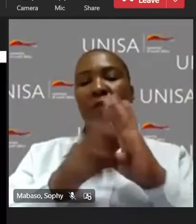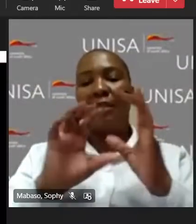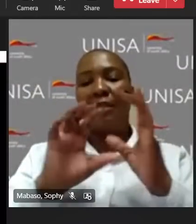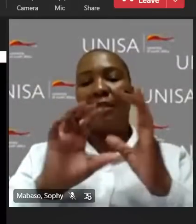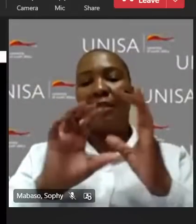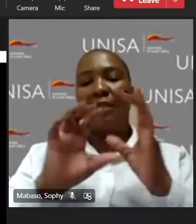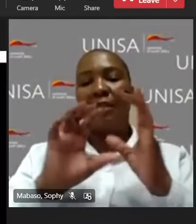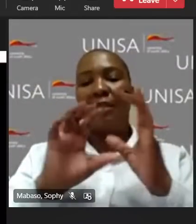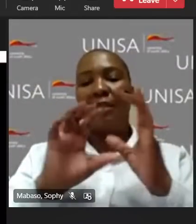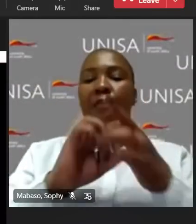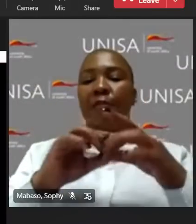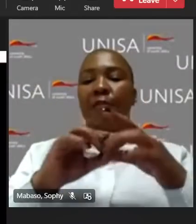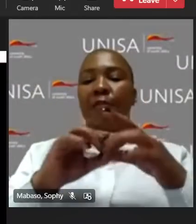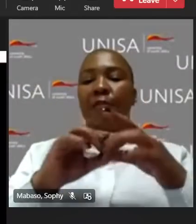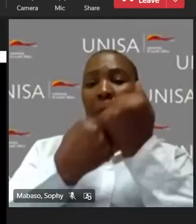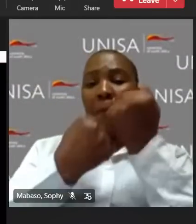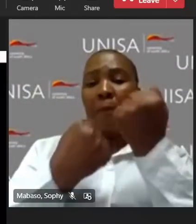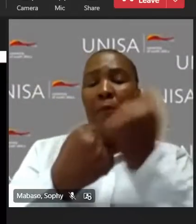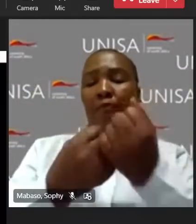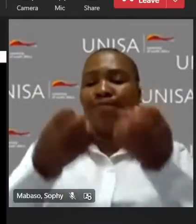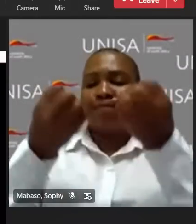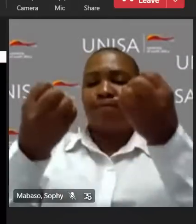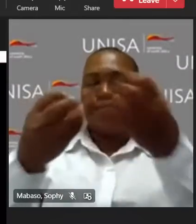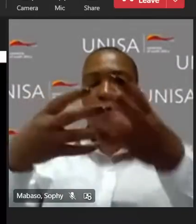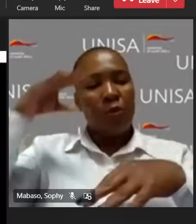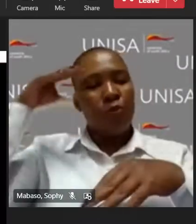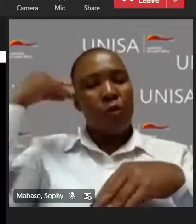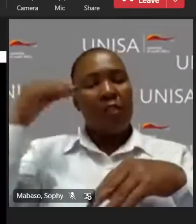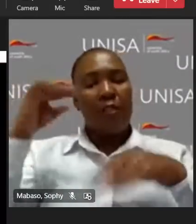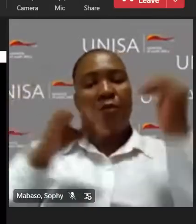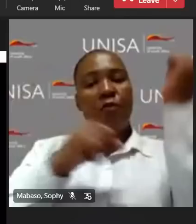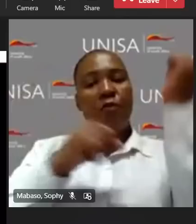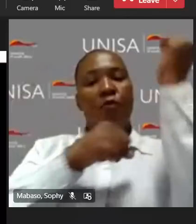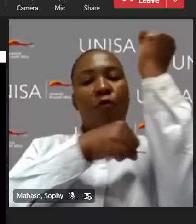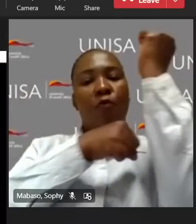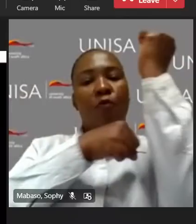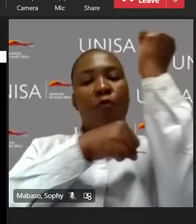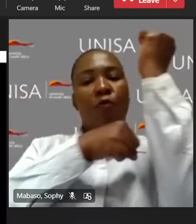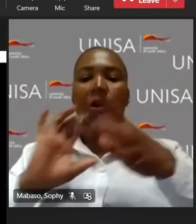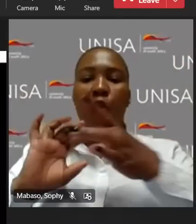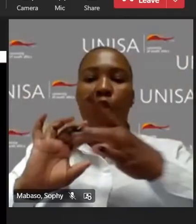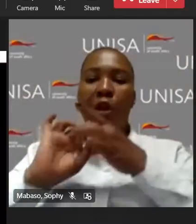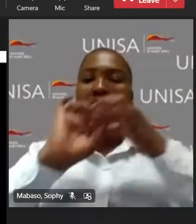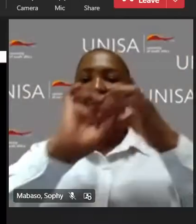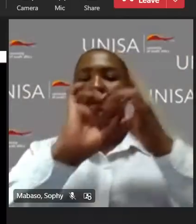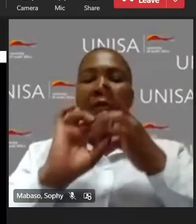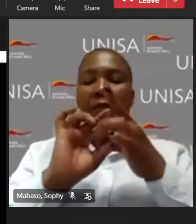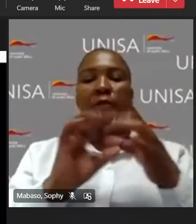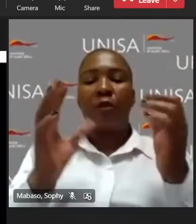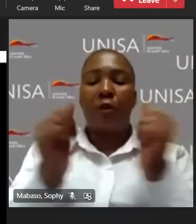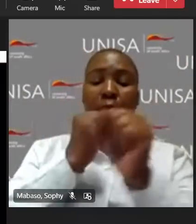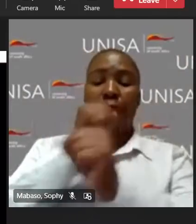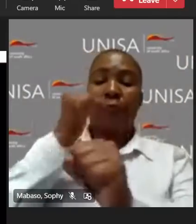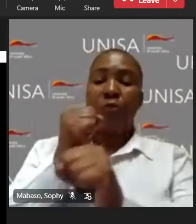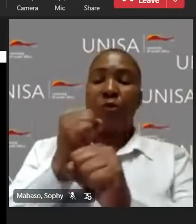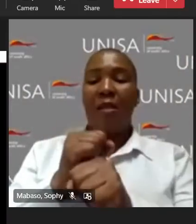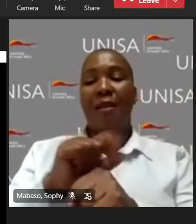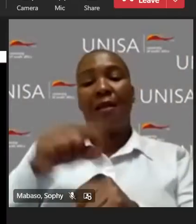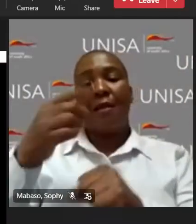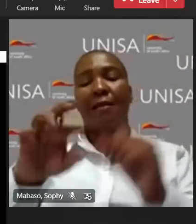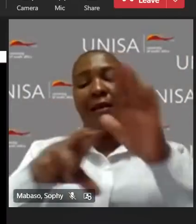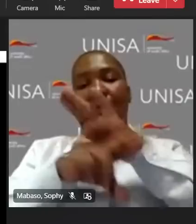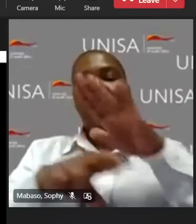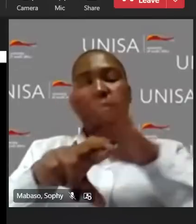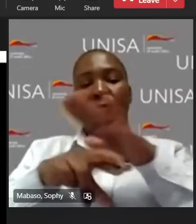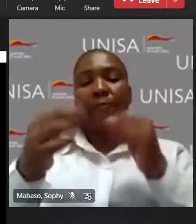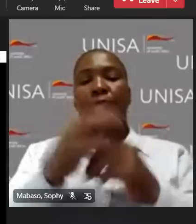also provide support to the graduation office in collaboration with graduation departments and regions